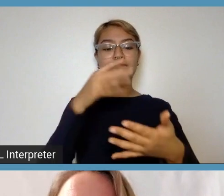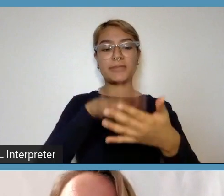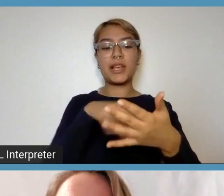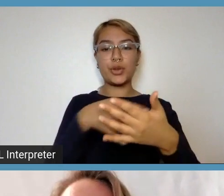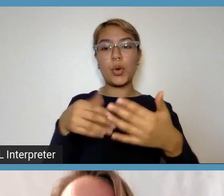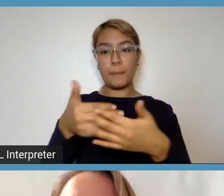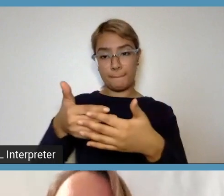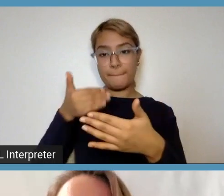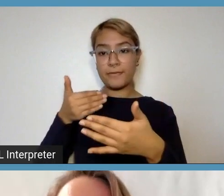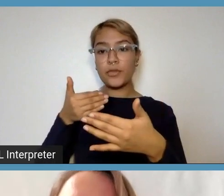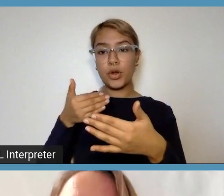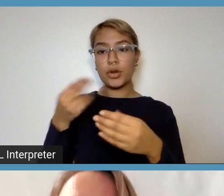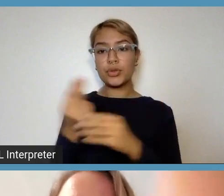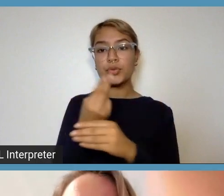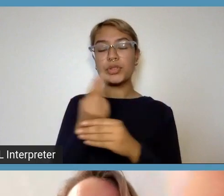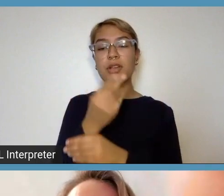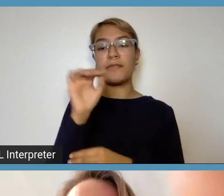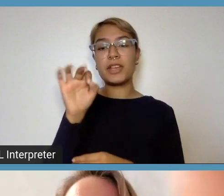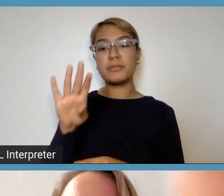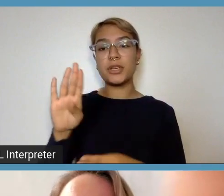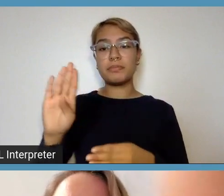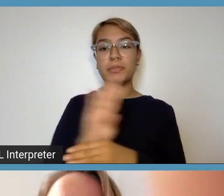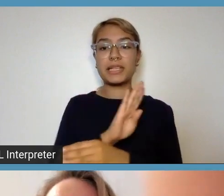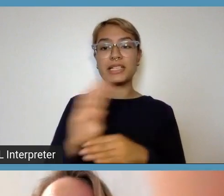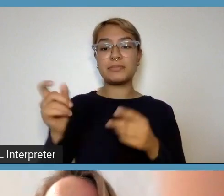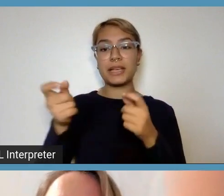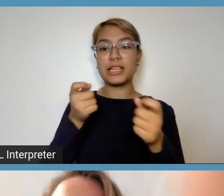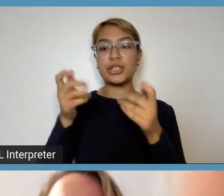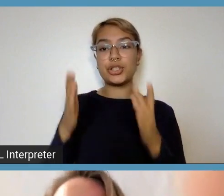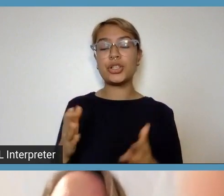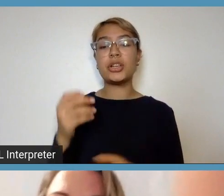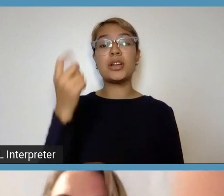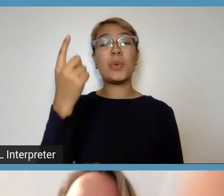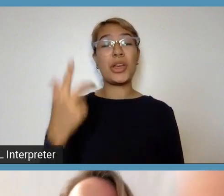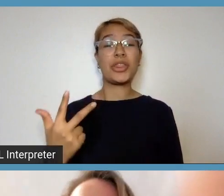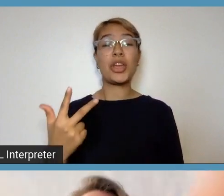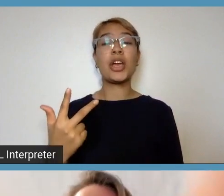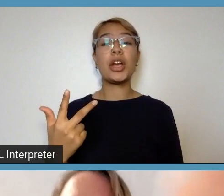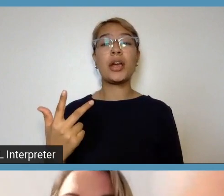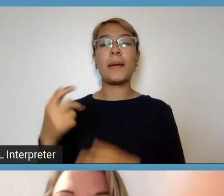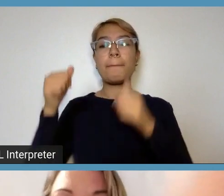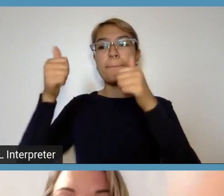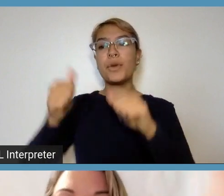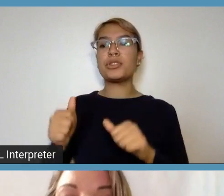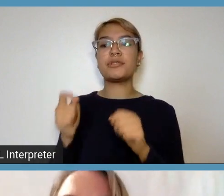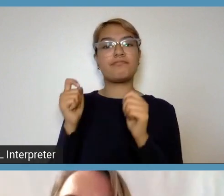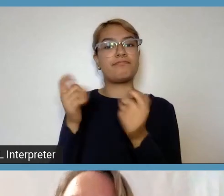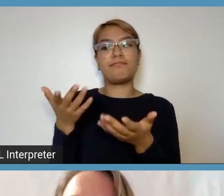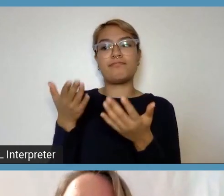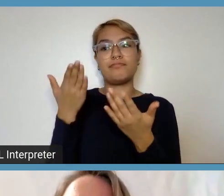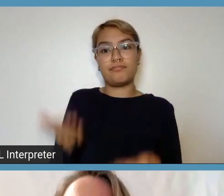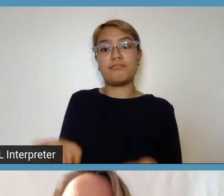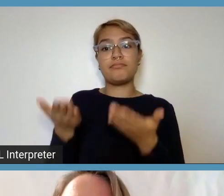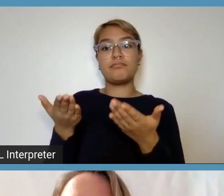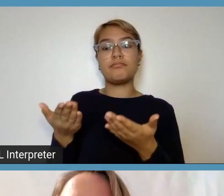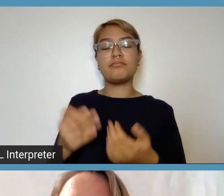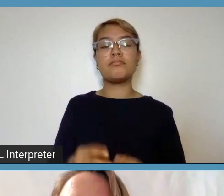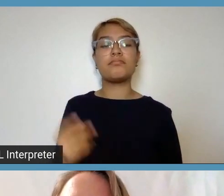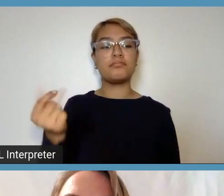using Facebook Business Manager and maybe another third are posted in the moment. That's a guess.